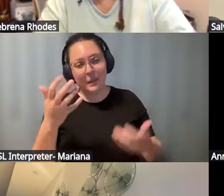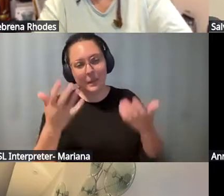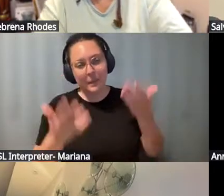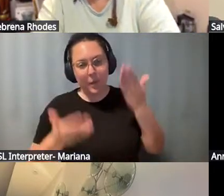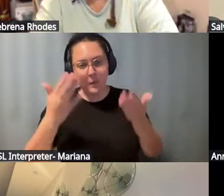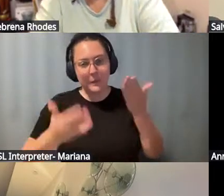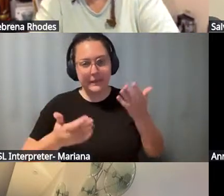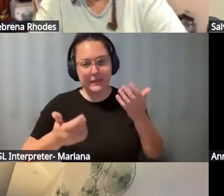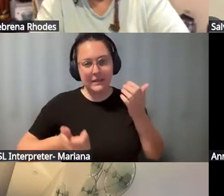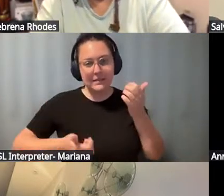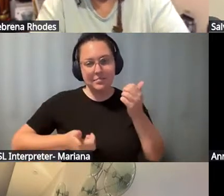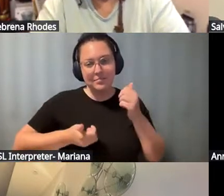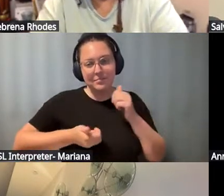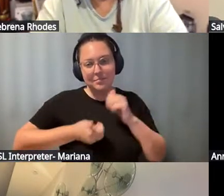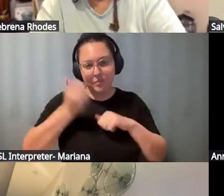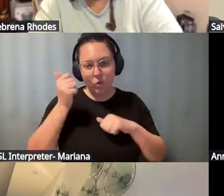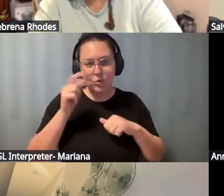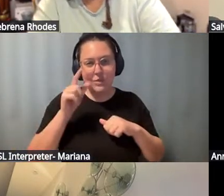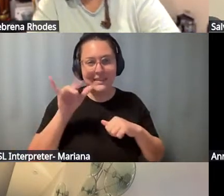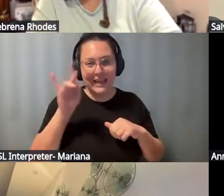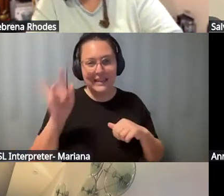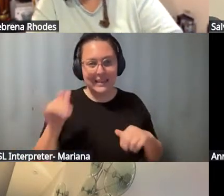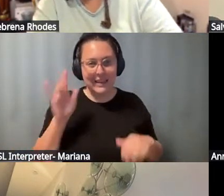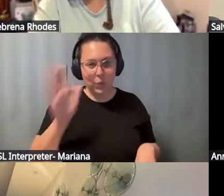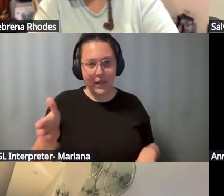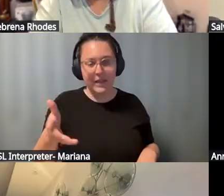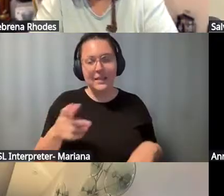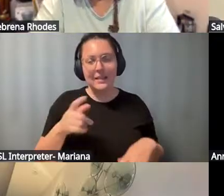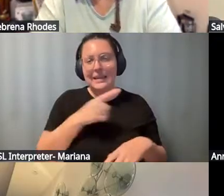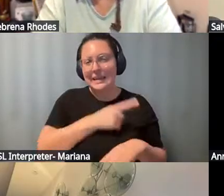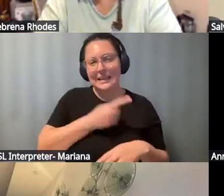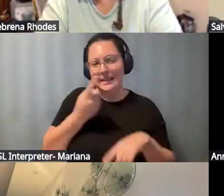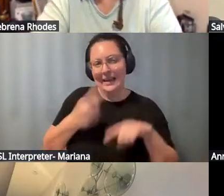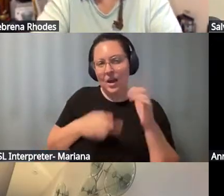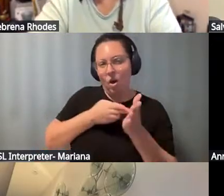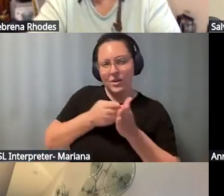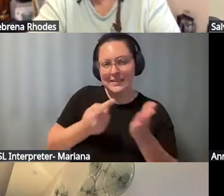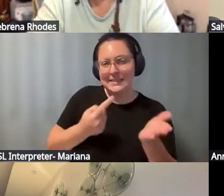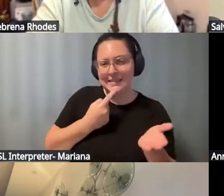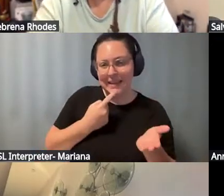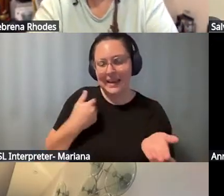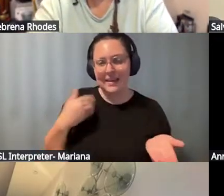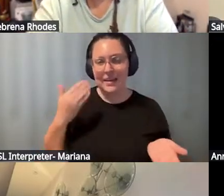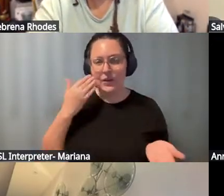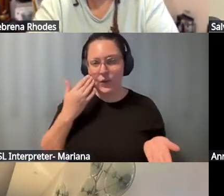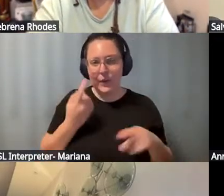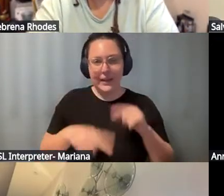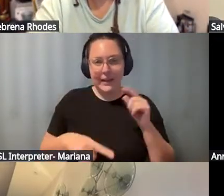it is, but he can't honestly say, so I understand, because he probably had that,